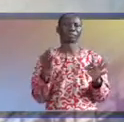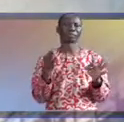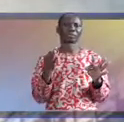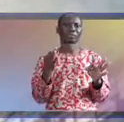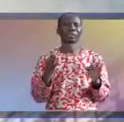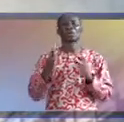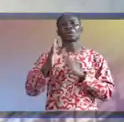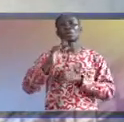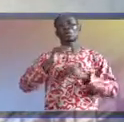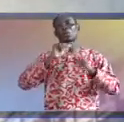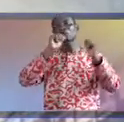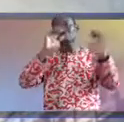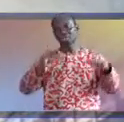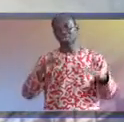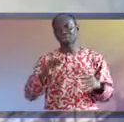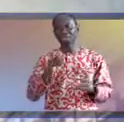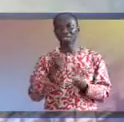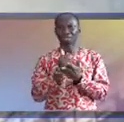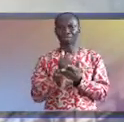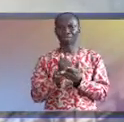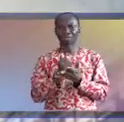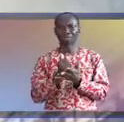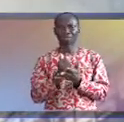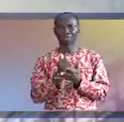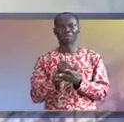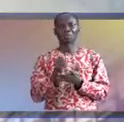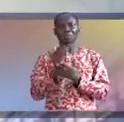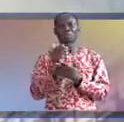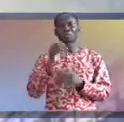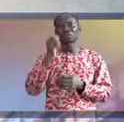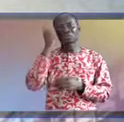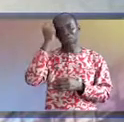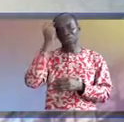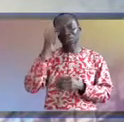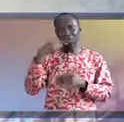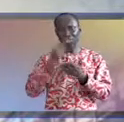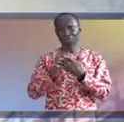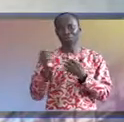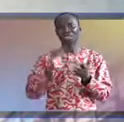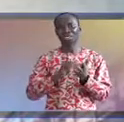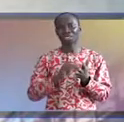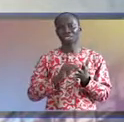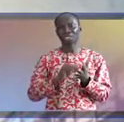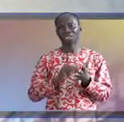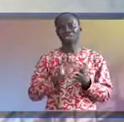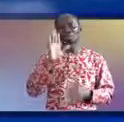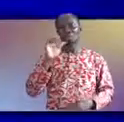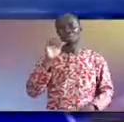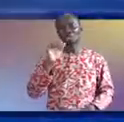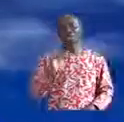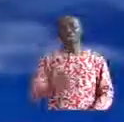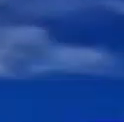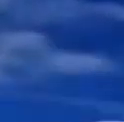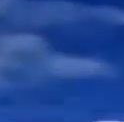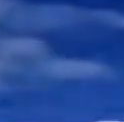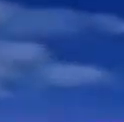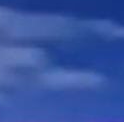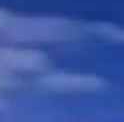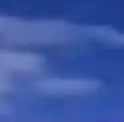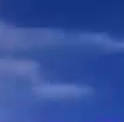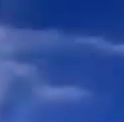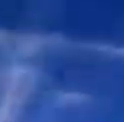yankopon enum ye na onhyira ye na o man ntia sie o na asem nu ko sisi e behia bio bye bye